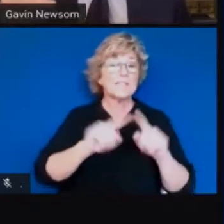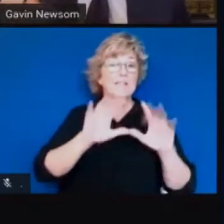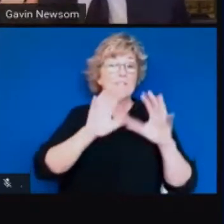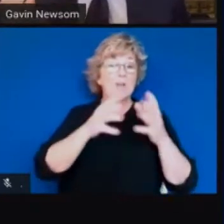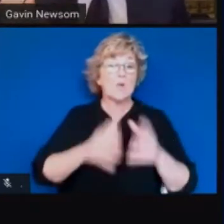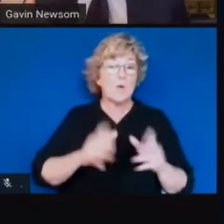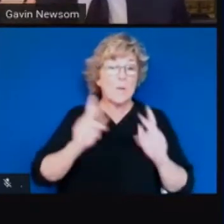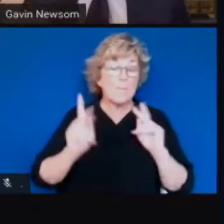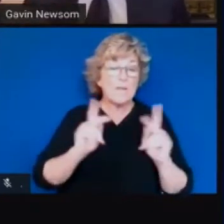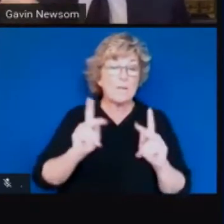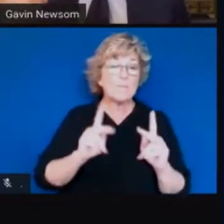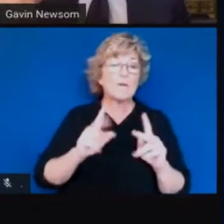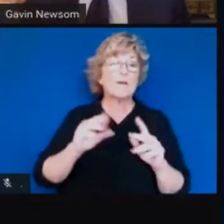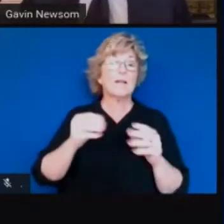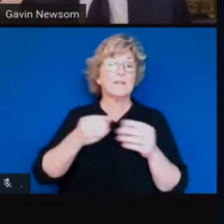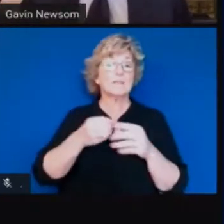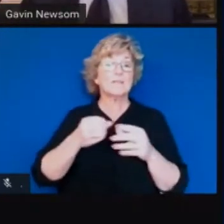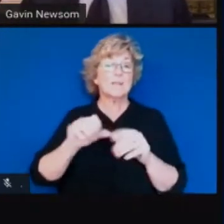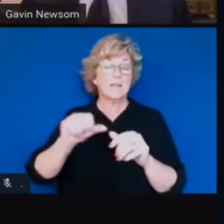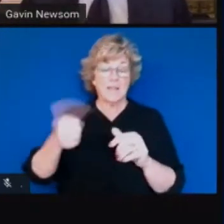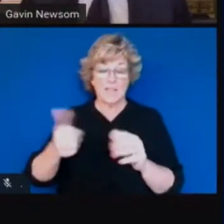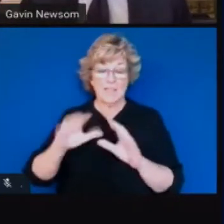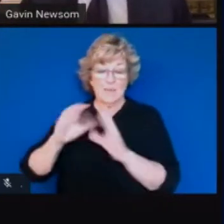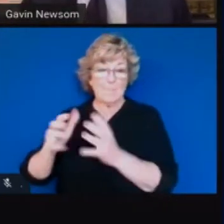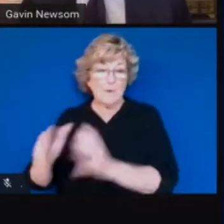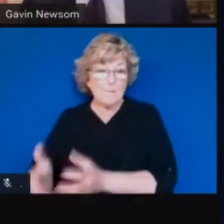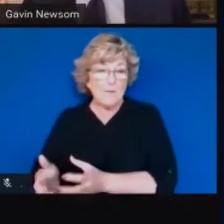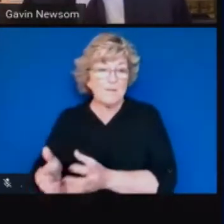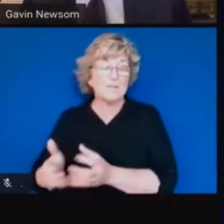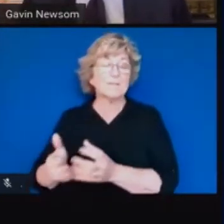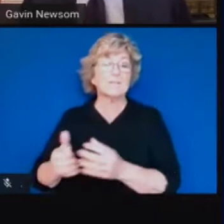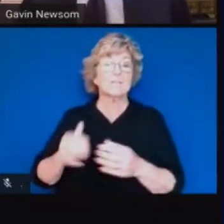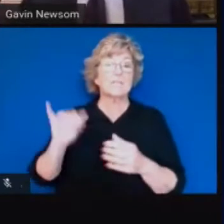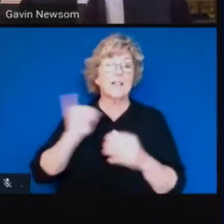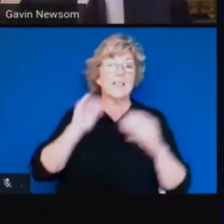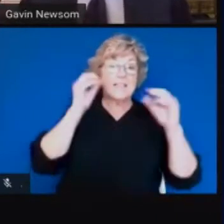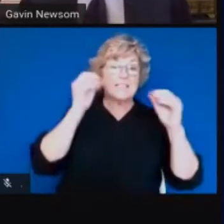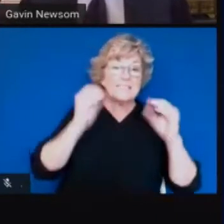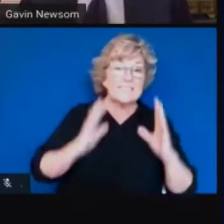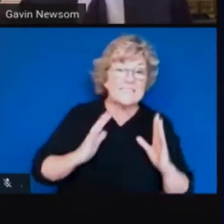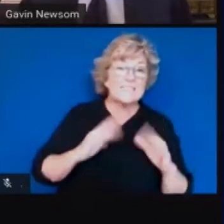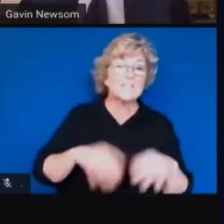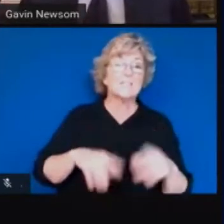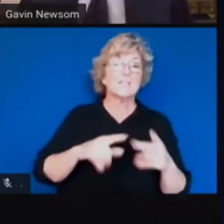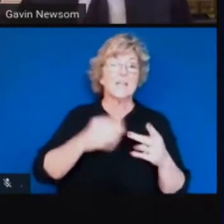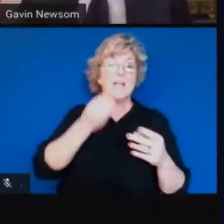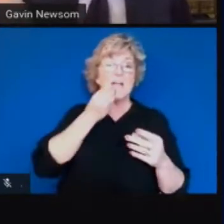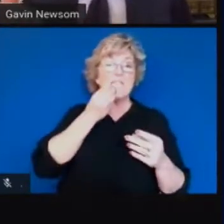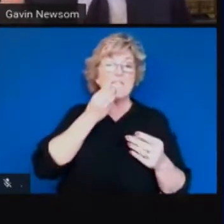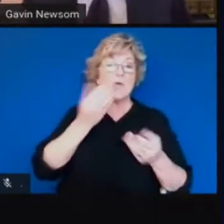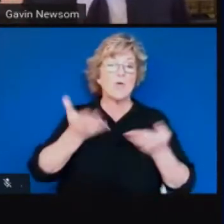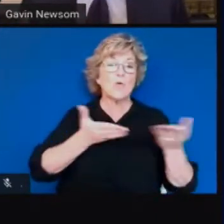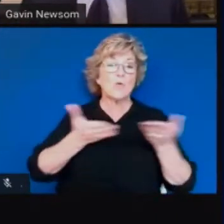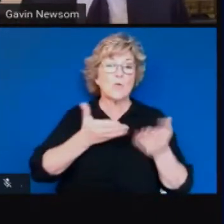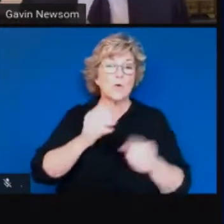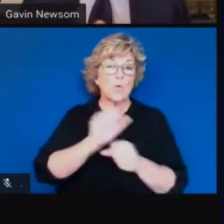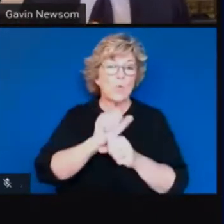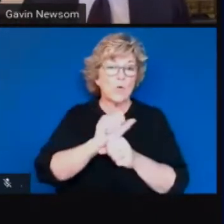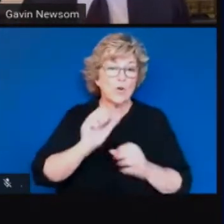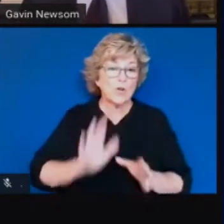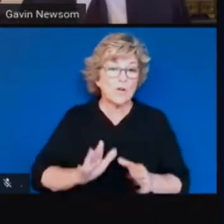as subpopulations for prioritization. And that includes teachers, includes food workers, it